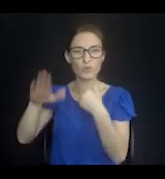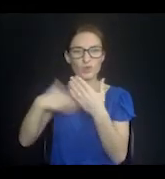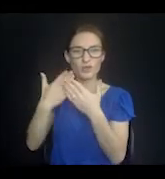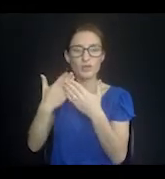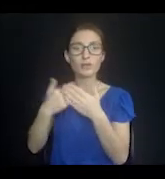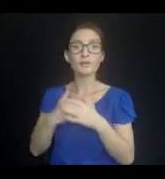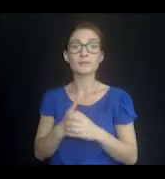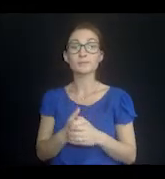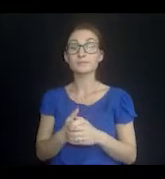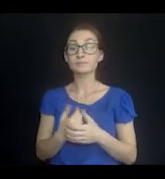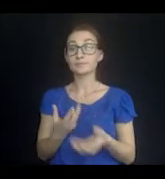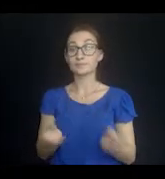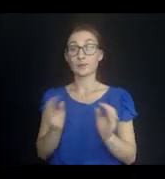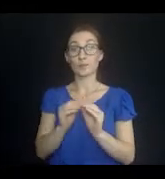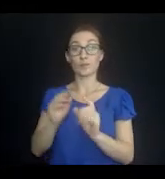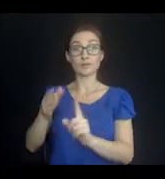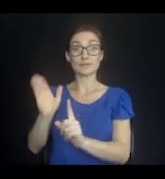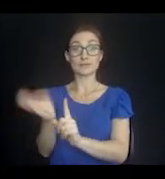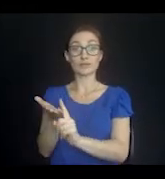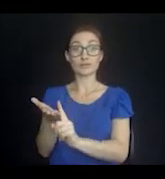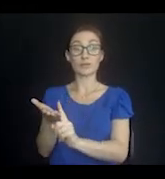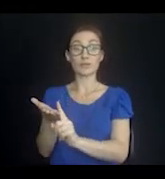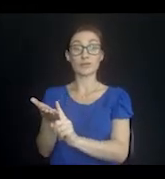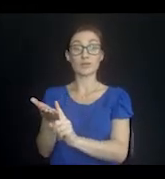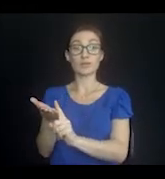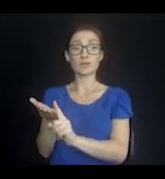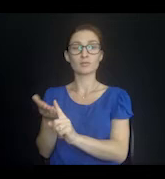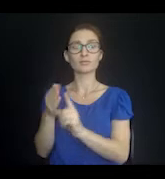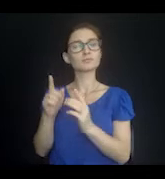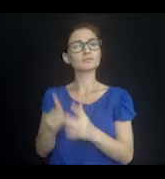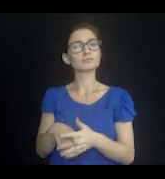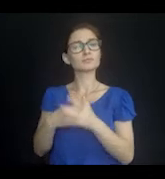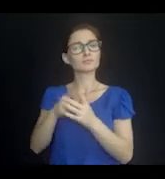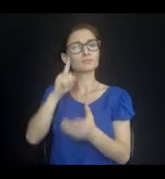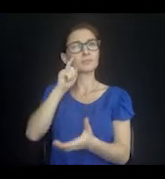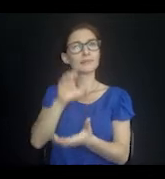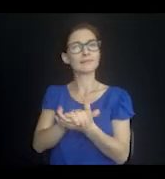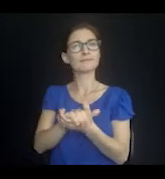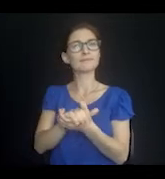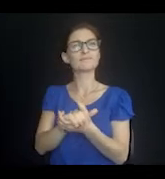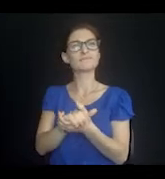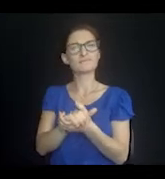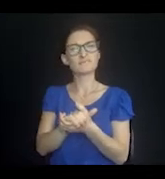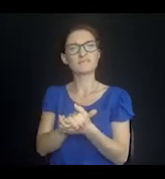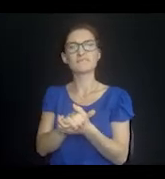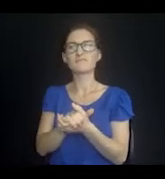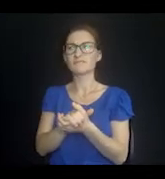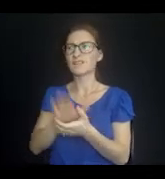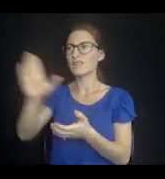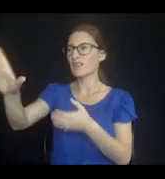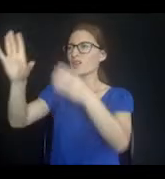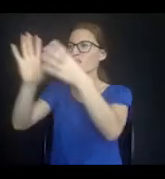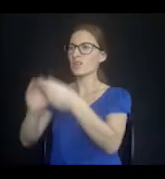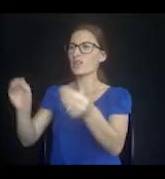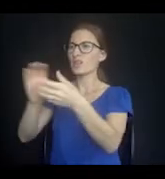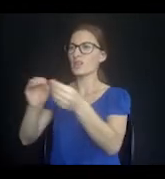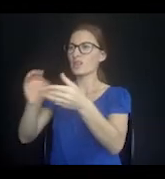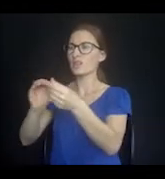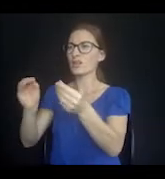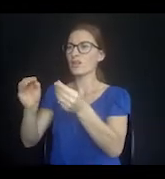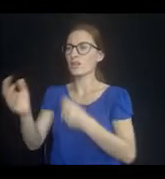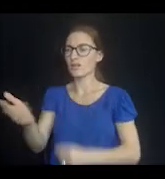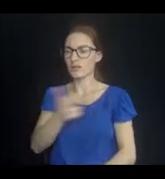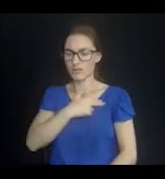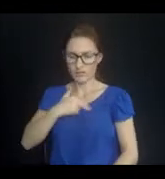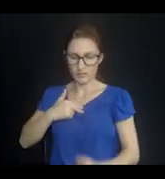the feelings and the thoughts. It's all kind of a package of tunnel vision. It makes you more suggestible so that you will start